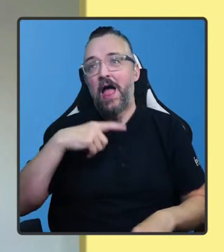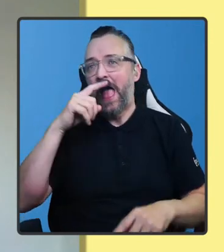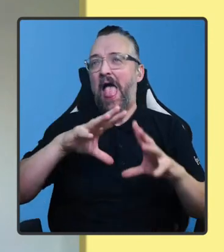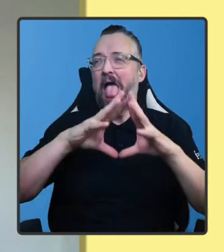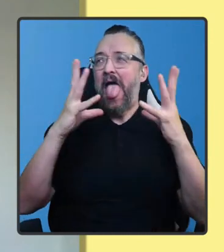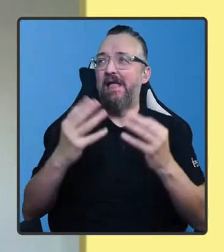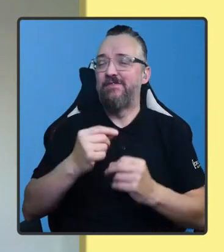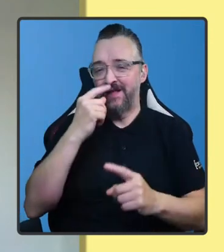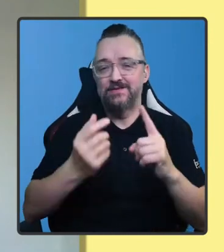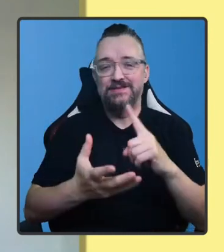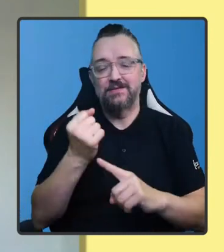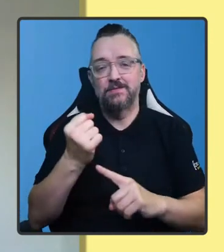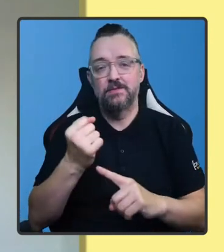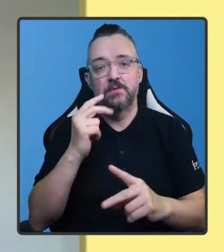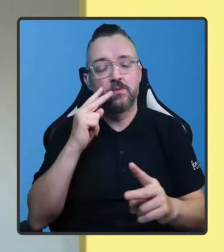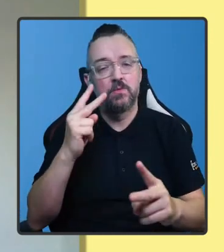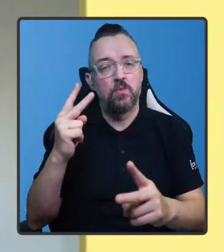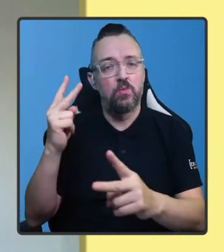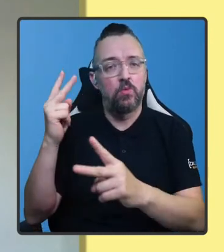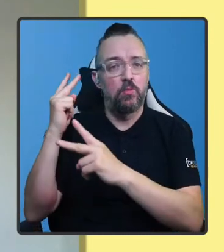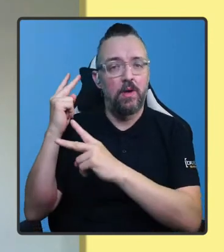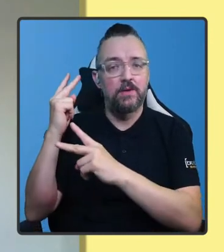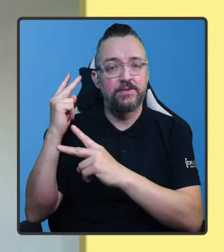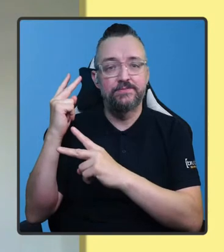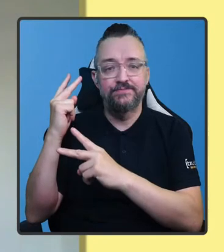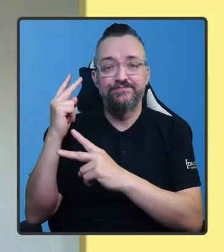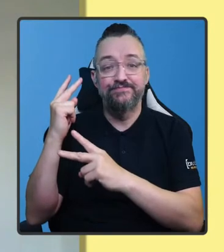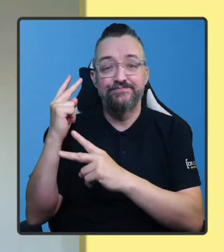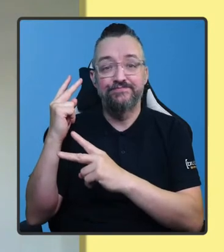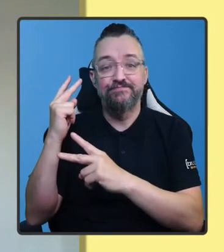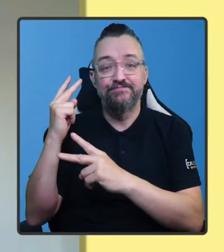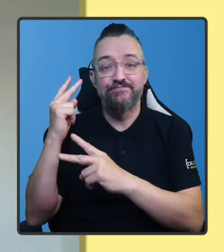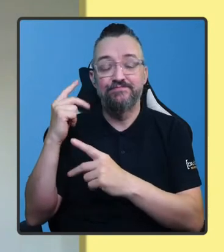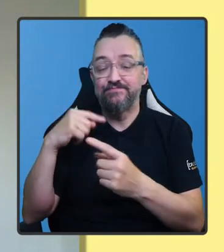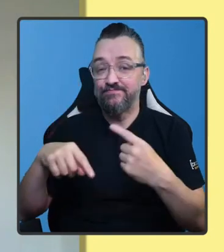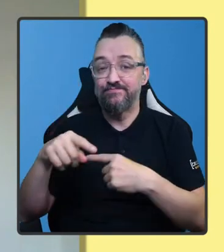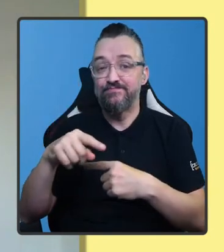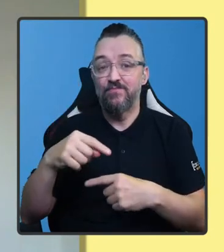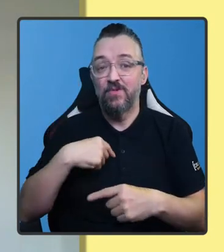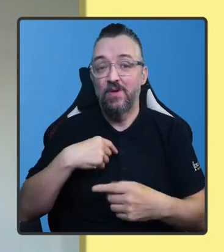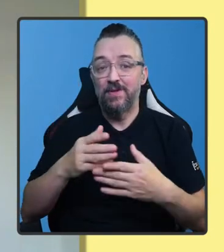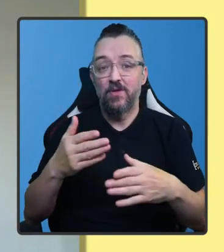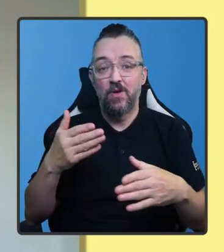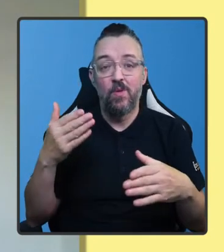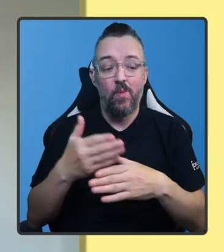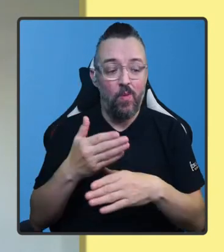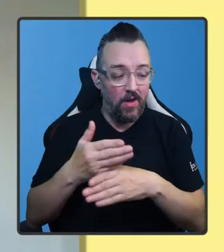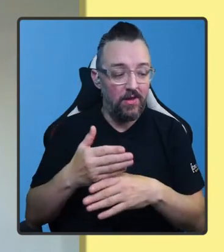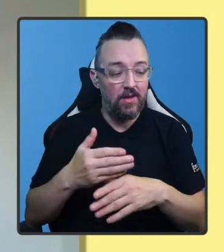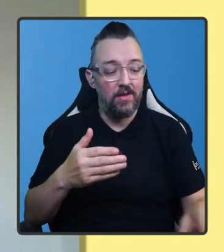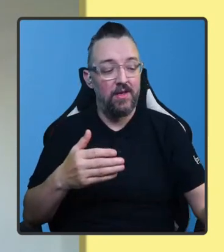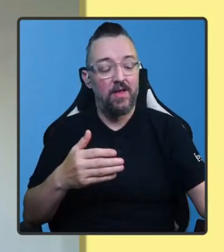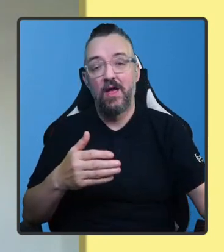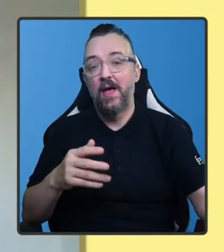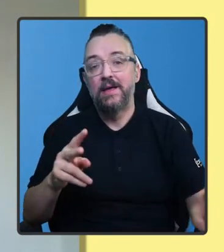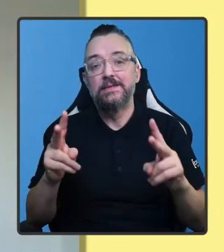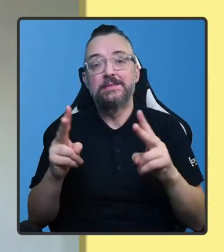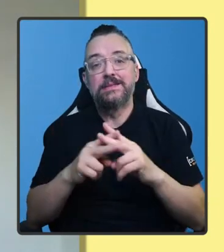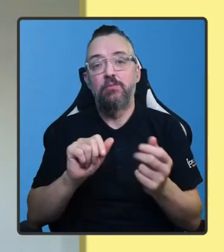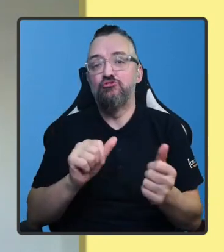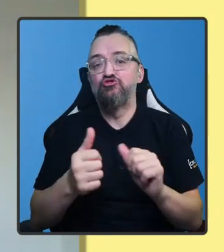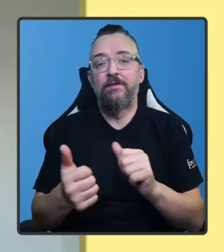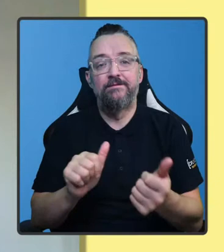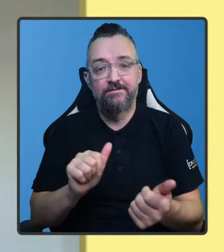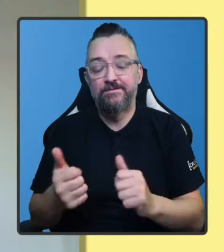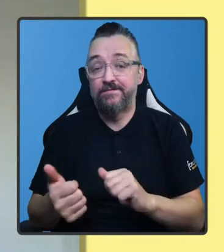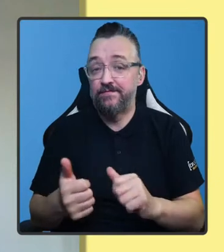looking back, we realise that many of us actually worked an exhausting double shift. We always